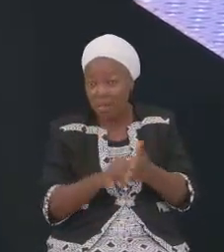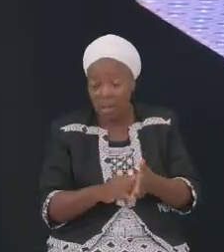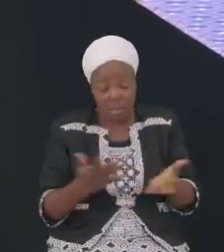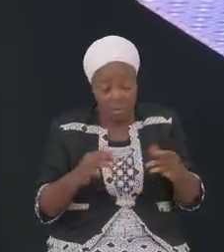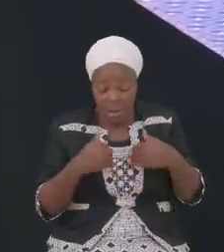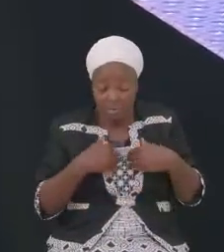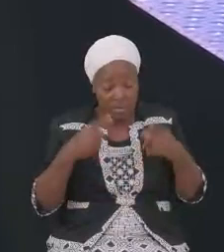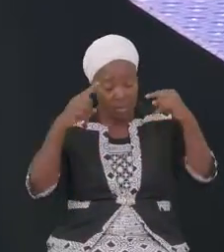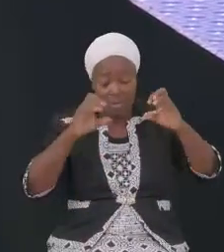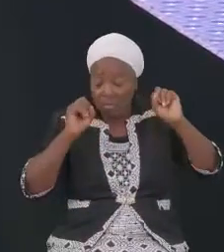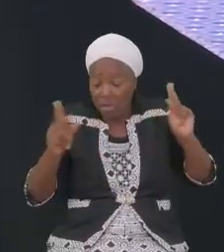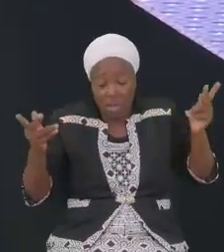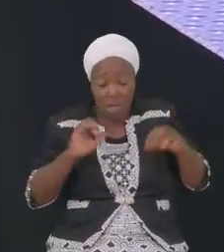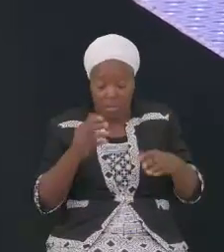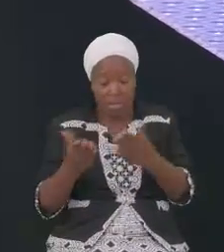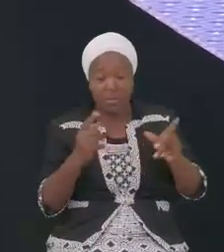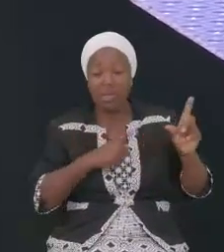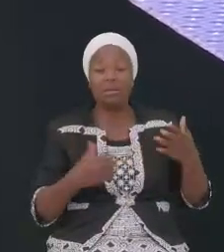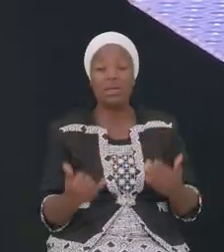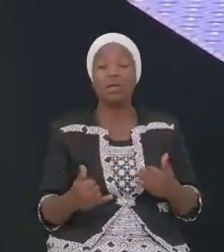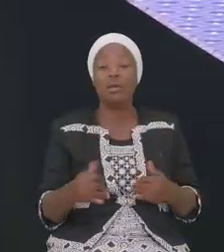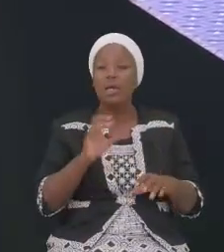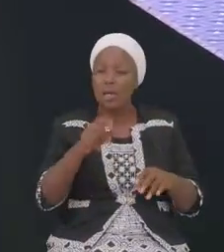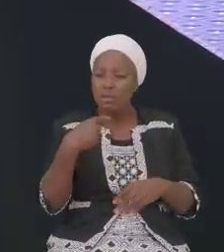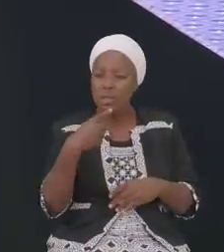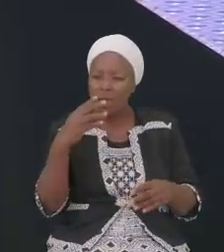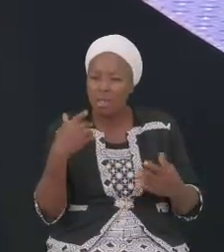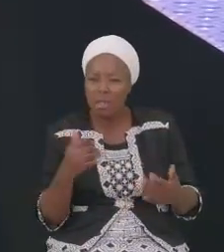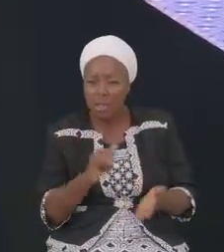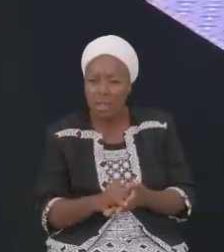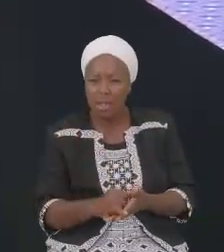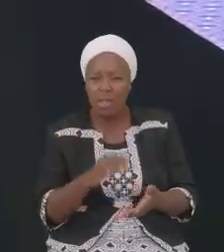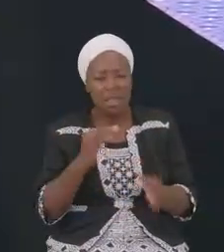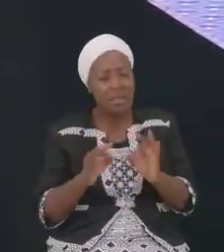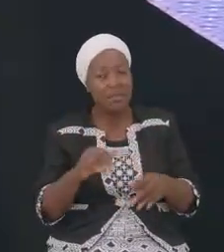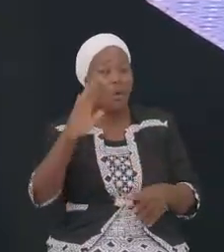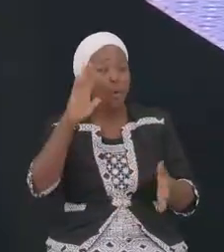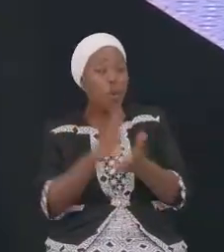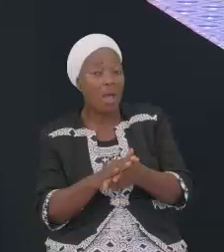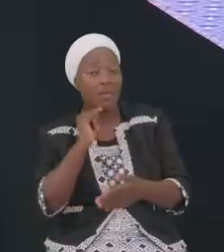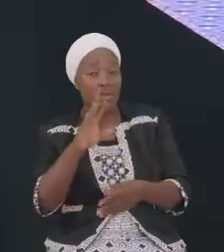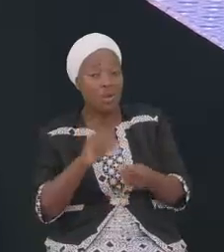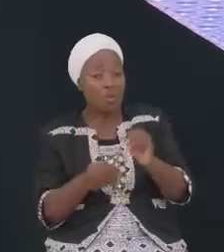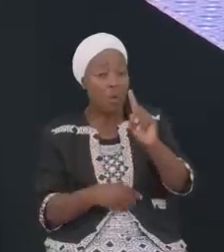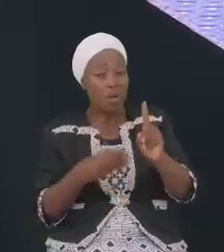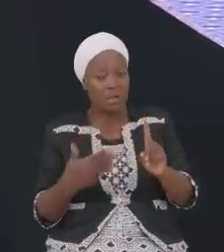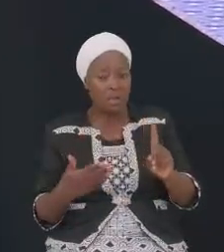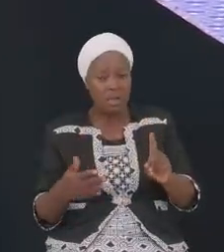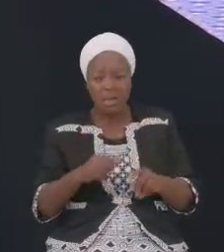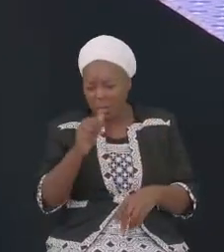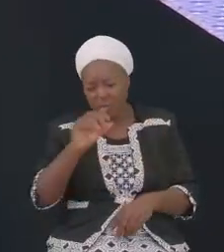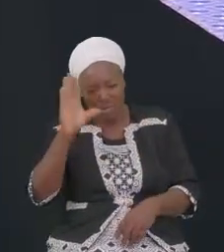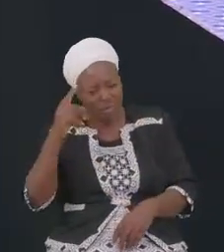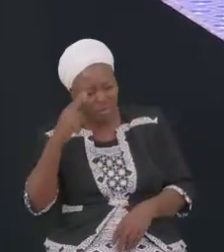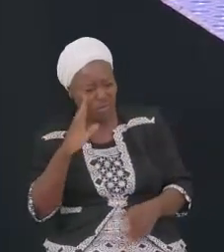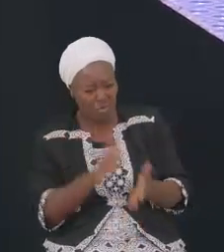success, okay, I'll serve the Lord now. Can you say that? If wife is your number one thing, I'm looking for wife, they're